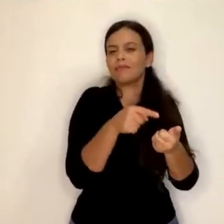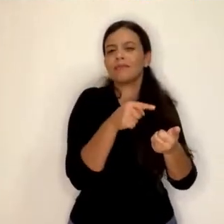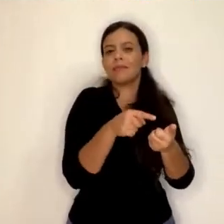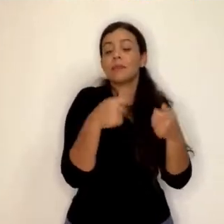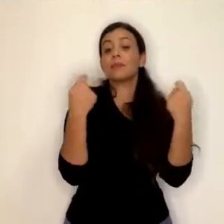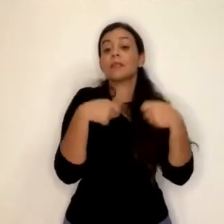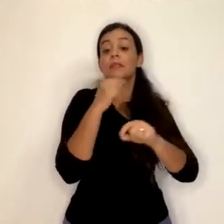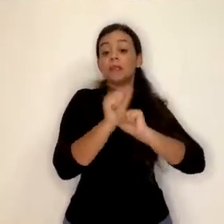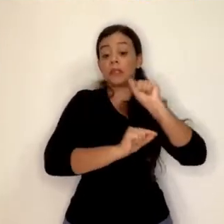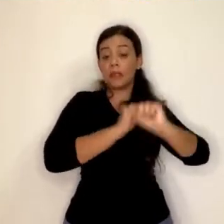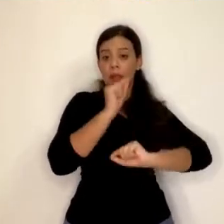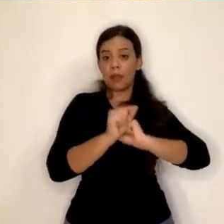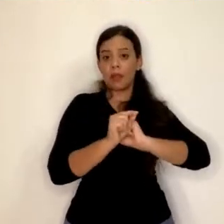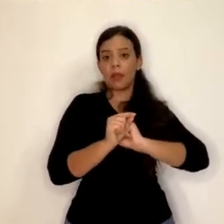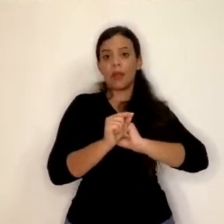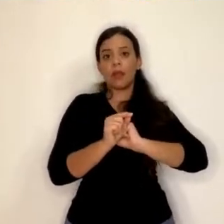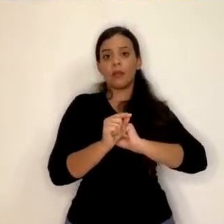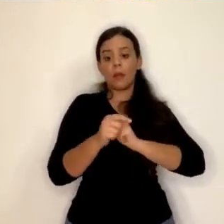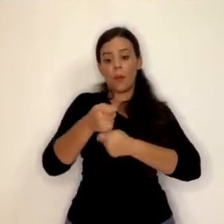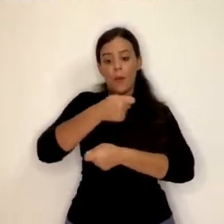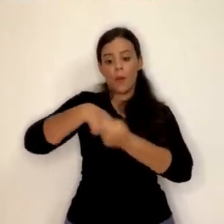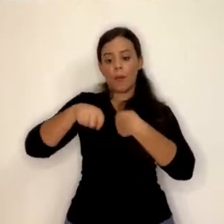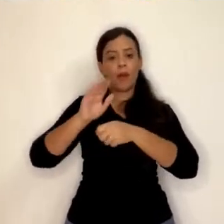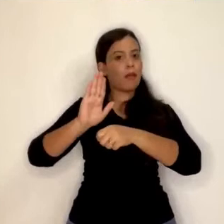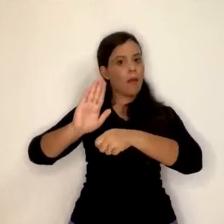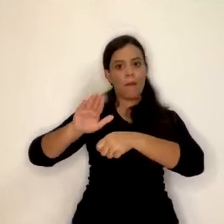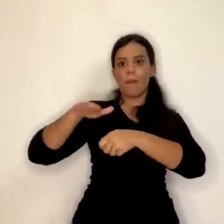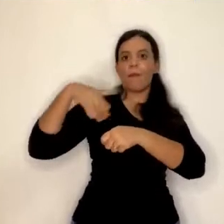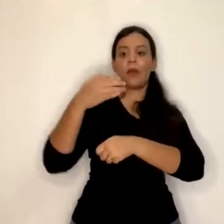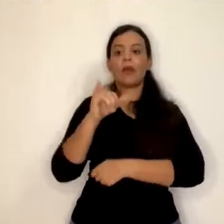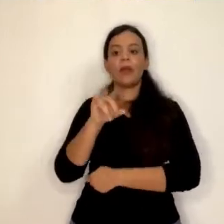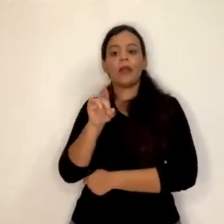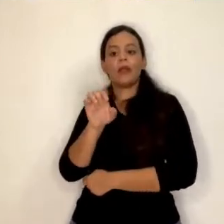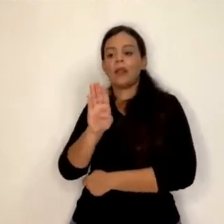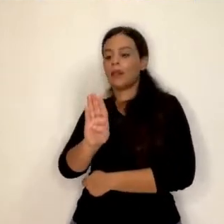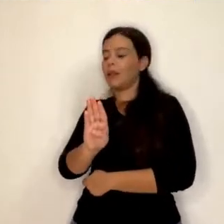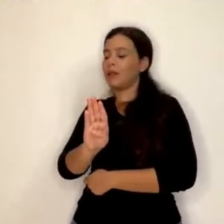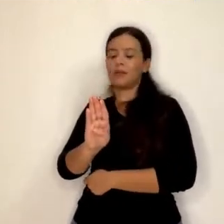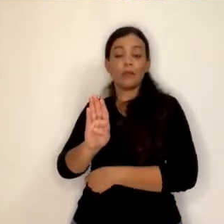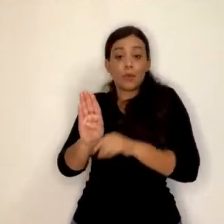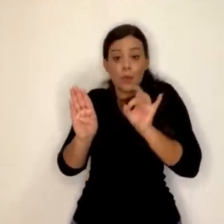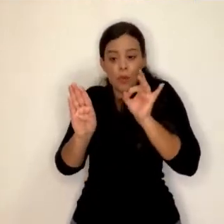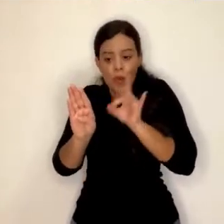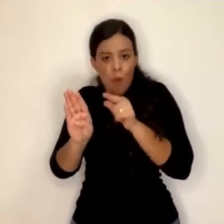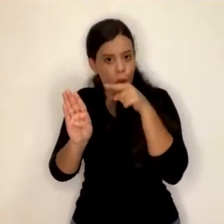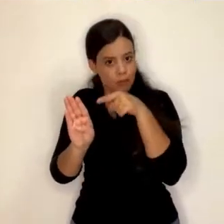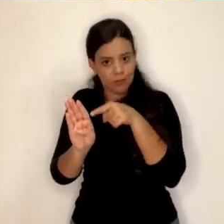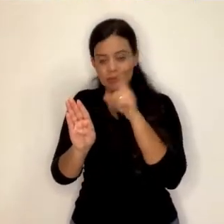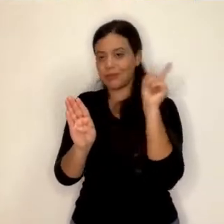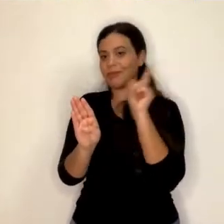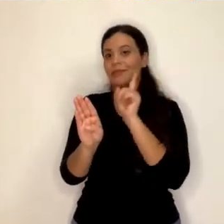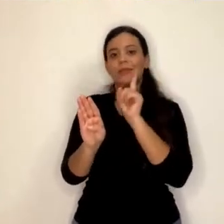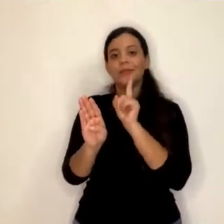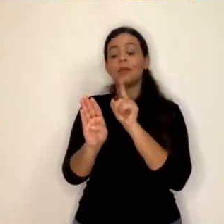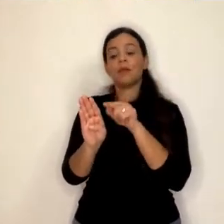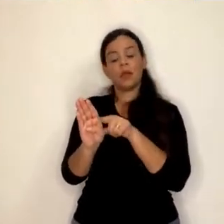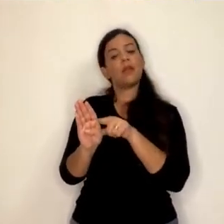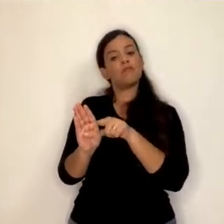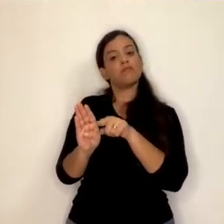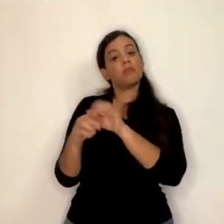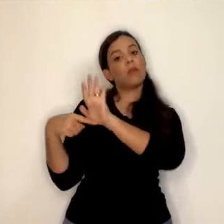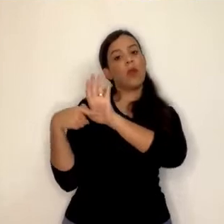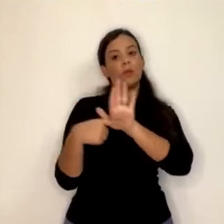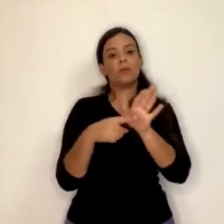social quality is necessary, and it goes beyond what goes beyond what is captured by